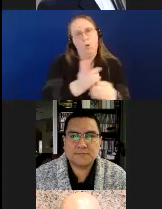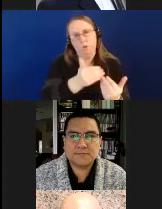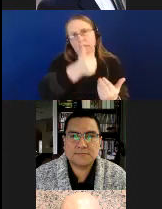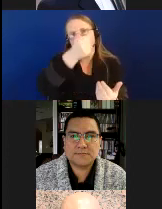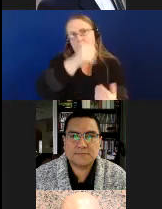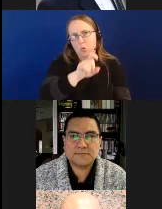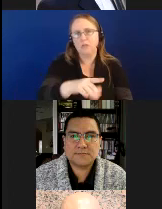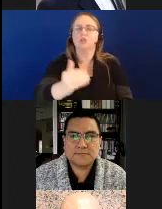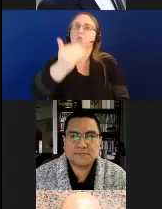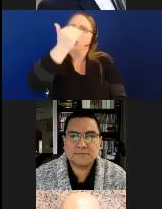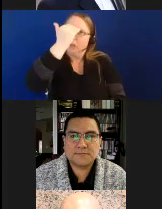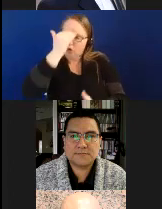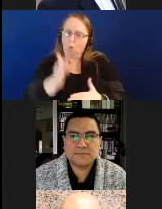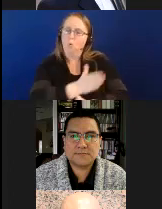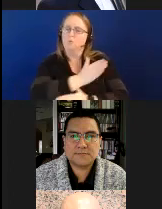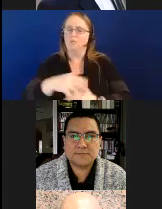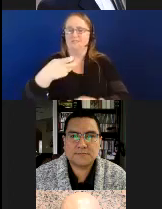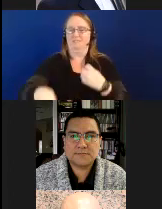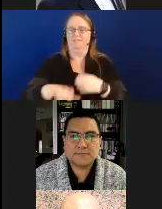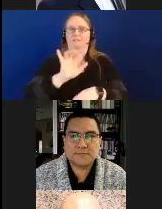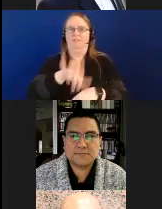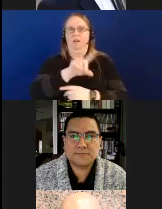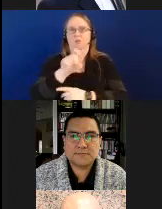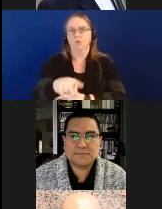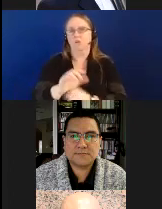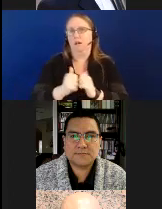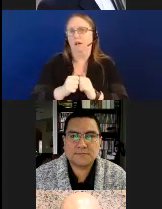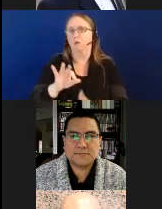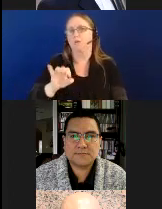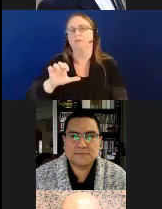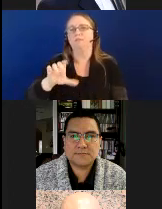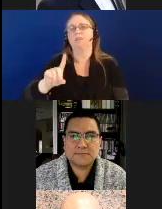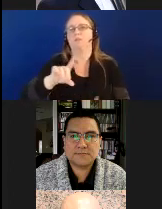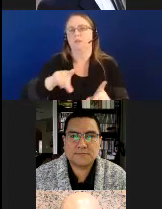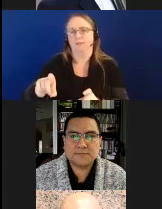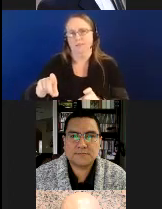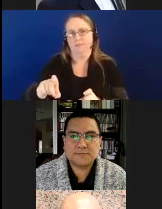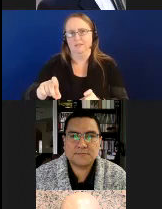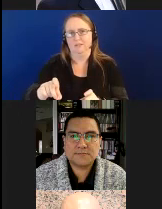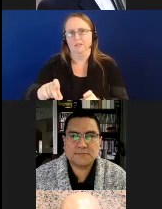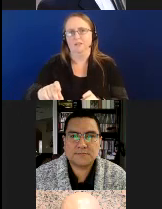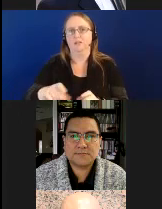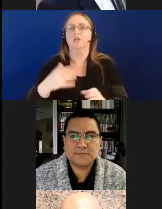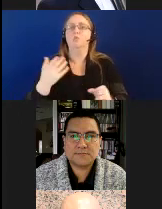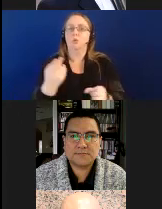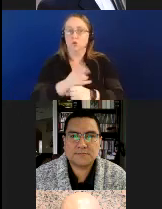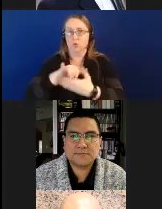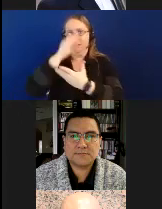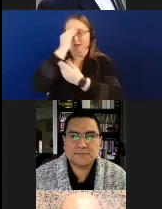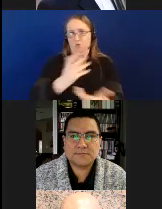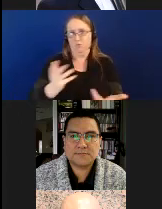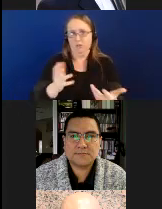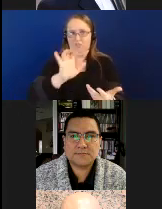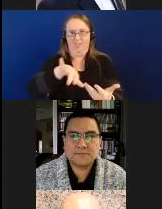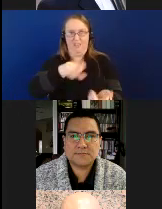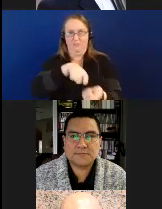question. So we know exactly how hard that question is through field testing. And then we can use the information we have about that question.